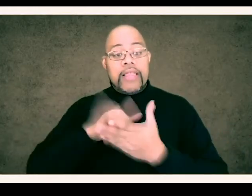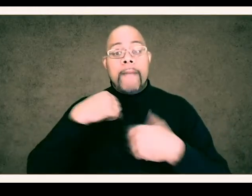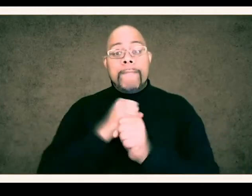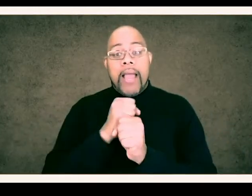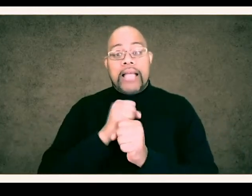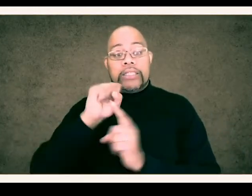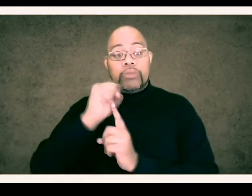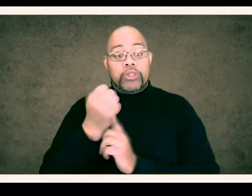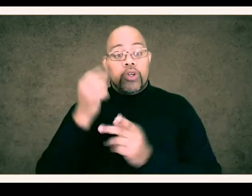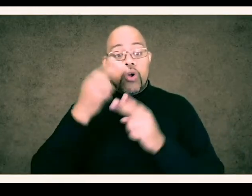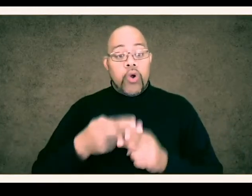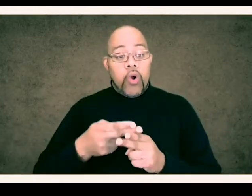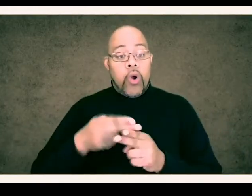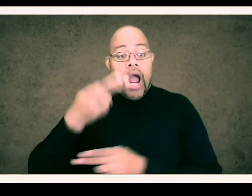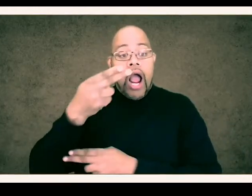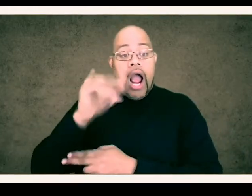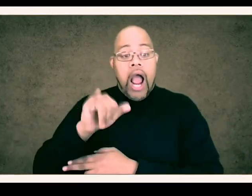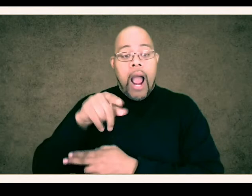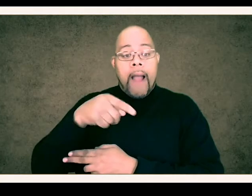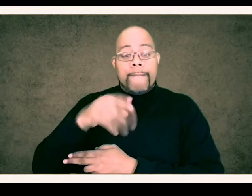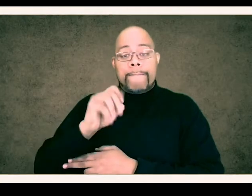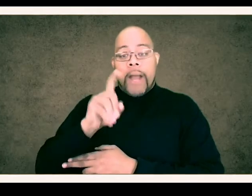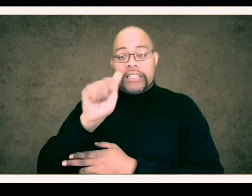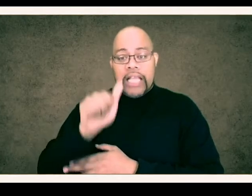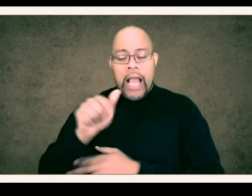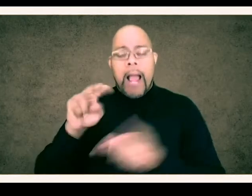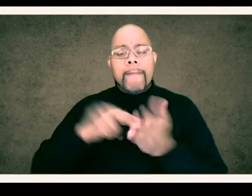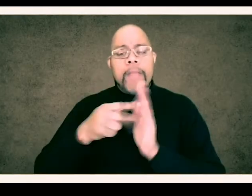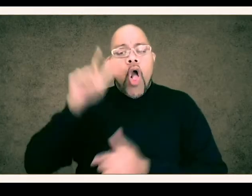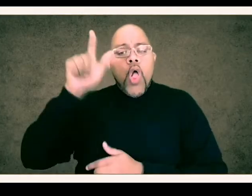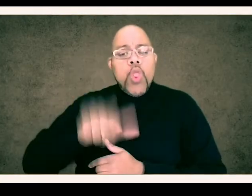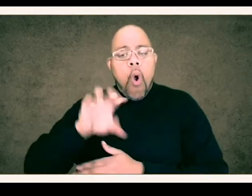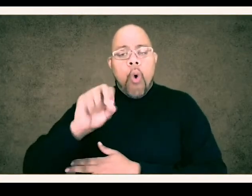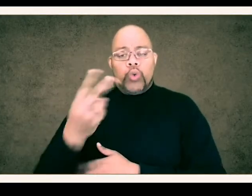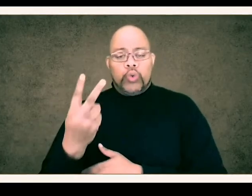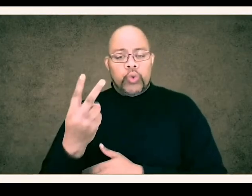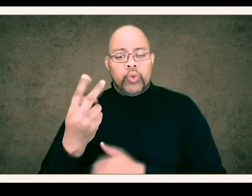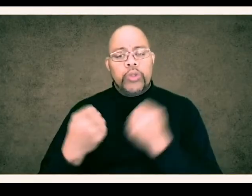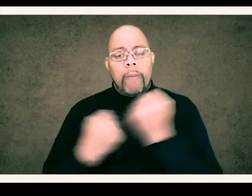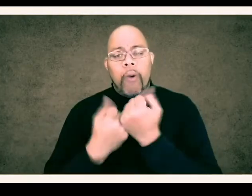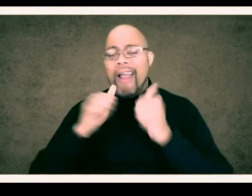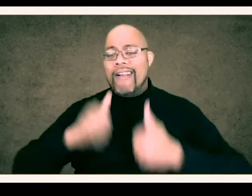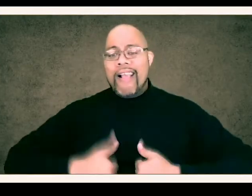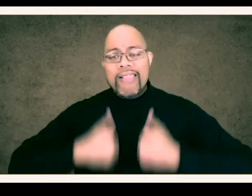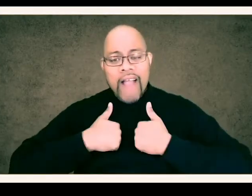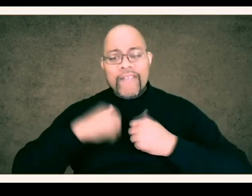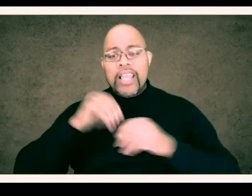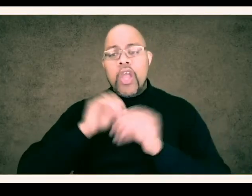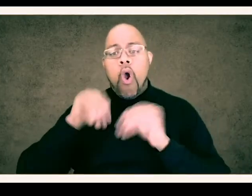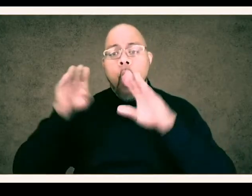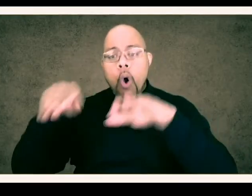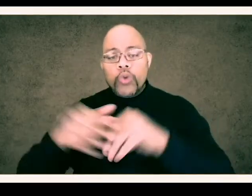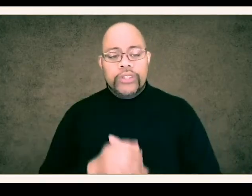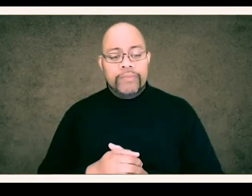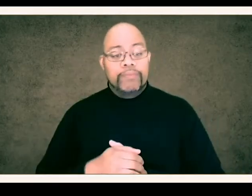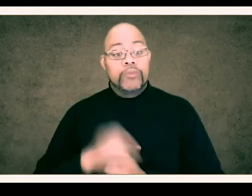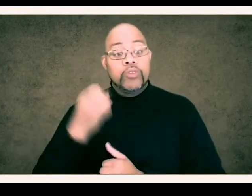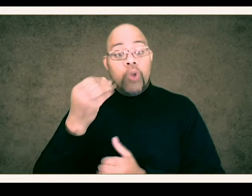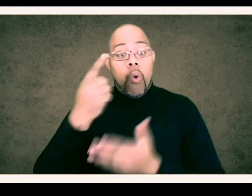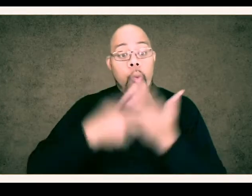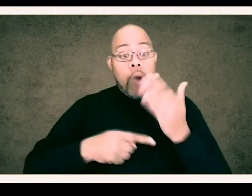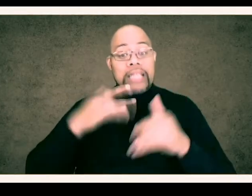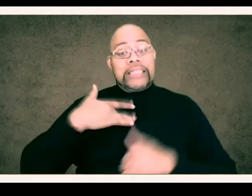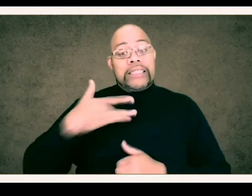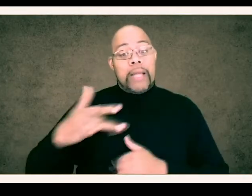creates a condition called hypoxia, really meaning low oxygen to support any life in the ocean. So what